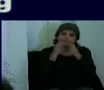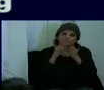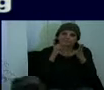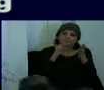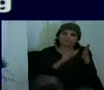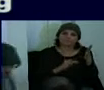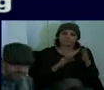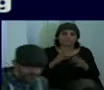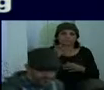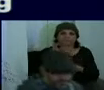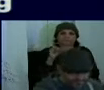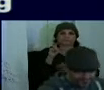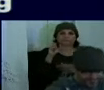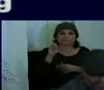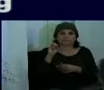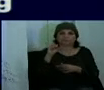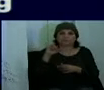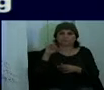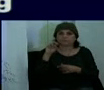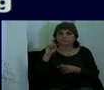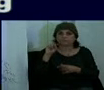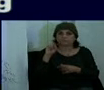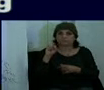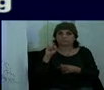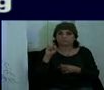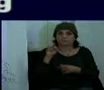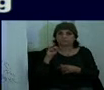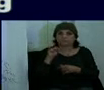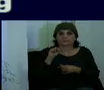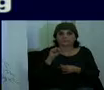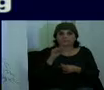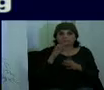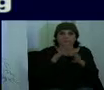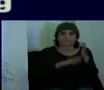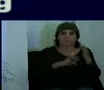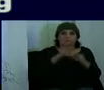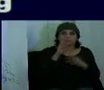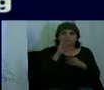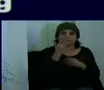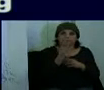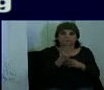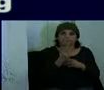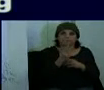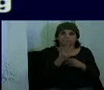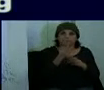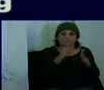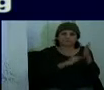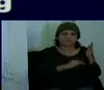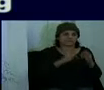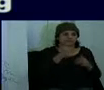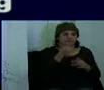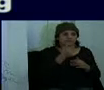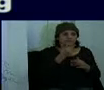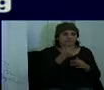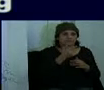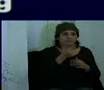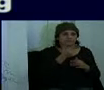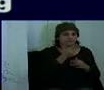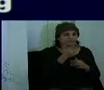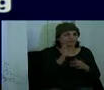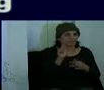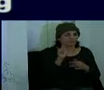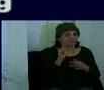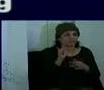Sacred readings. The first reading is taken from Galatians chapter 3, verses 23 to 25, and chapter